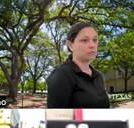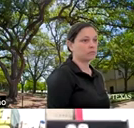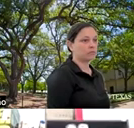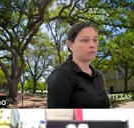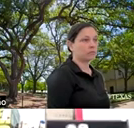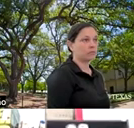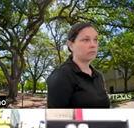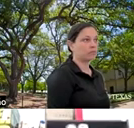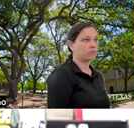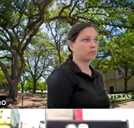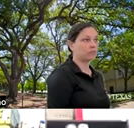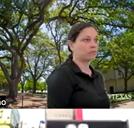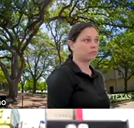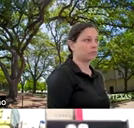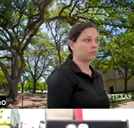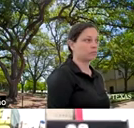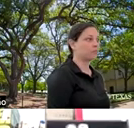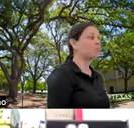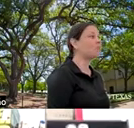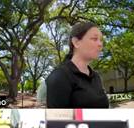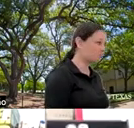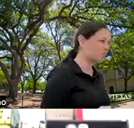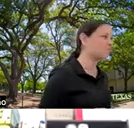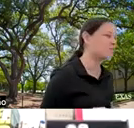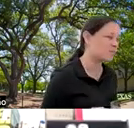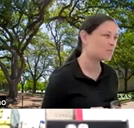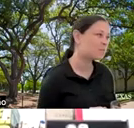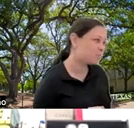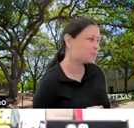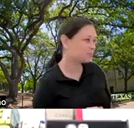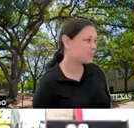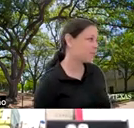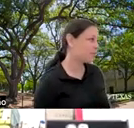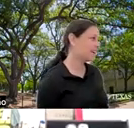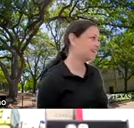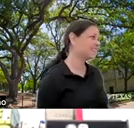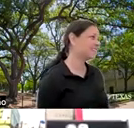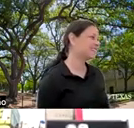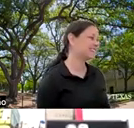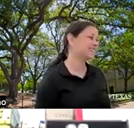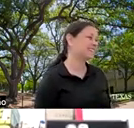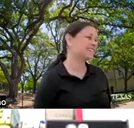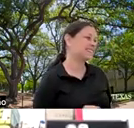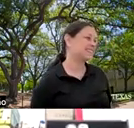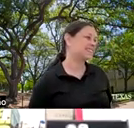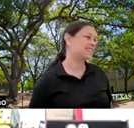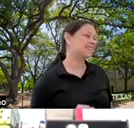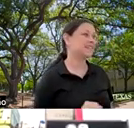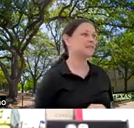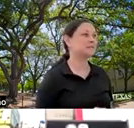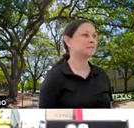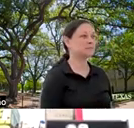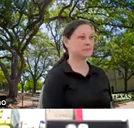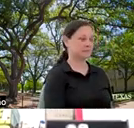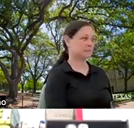Well, it looks like everybody can connect us to everybody on this list. Fantastic. Now, I need to know